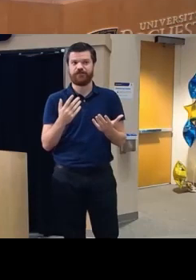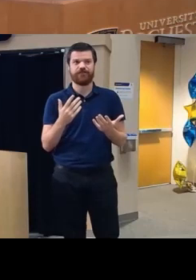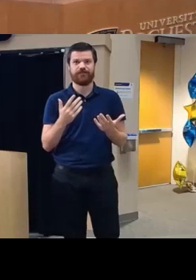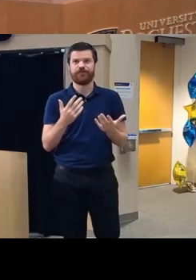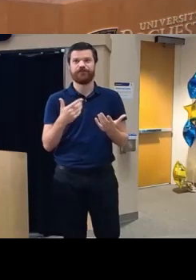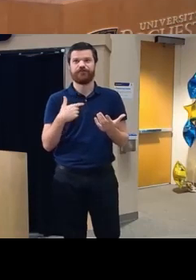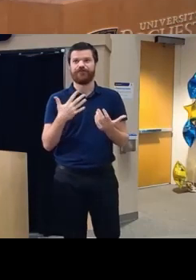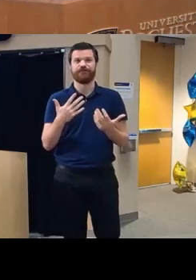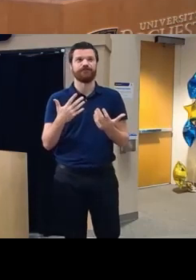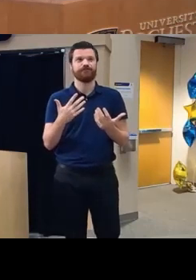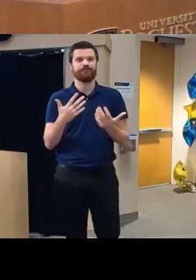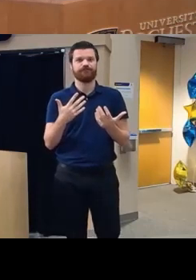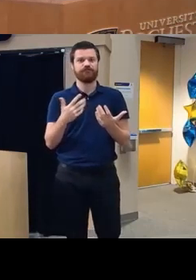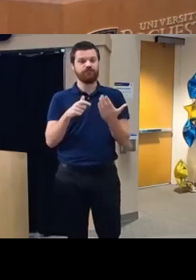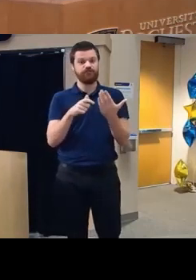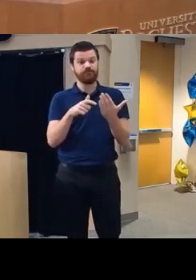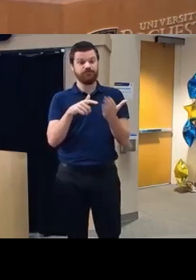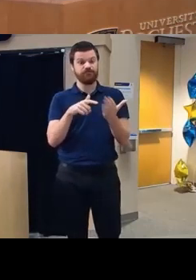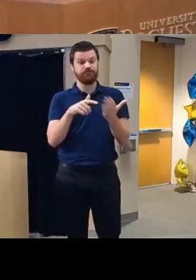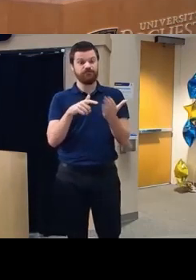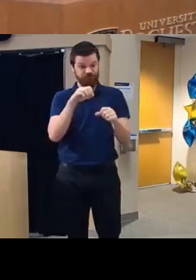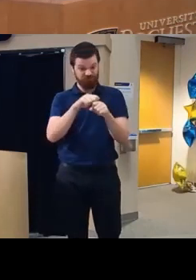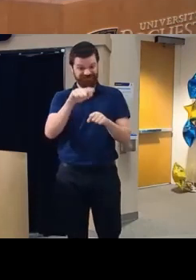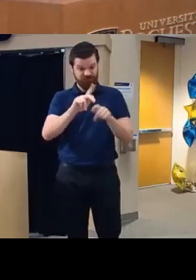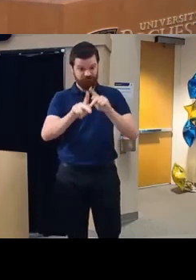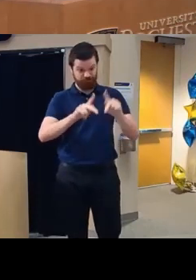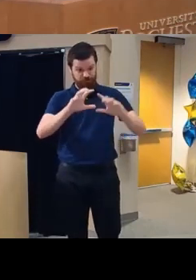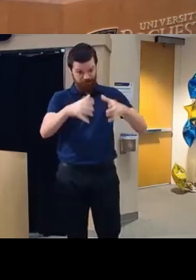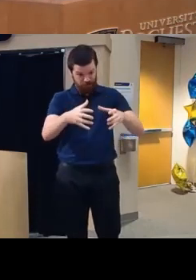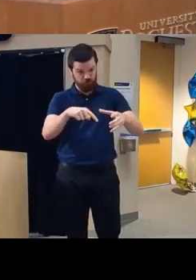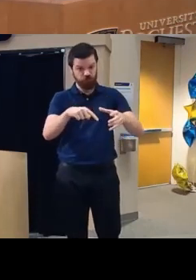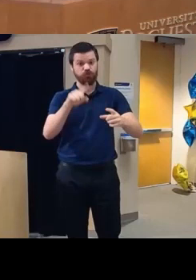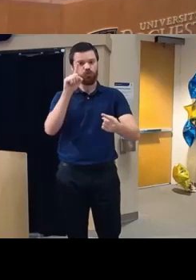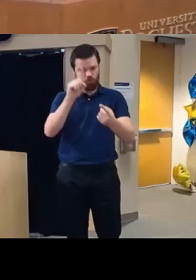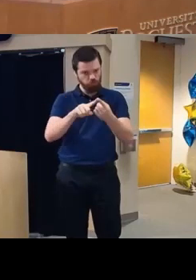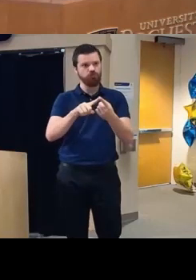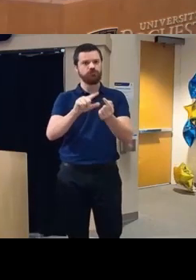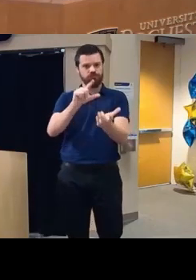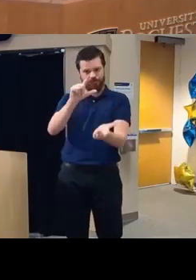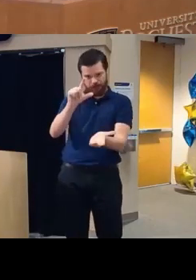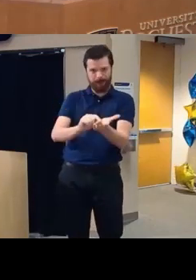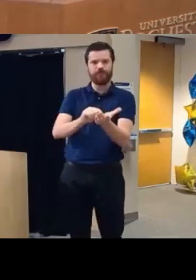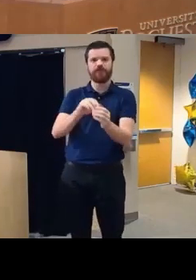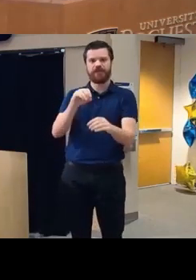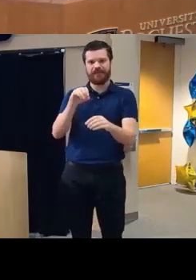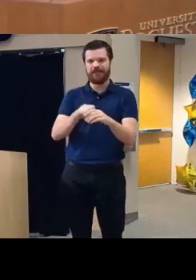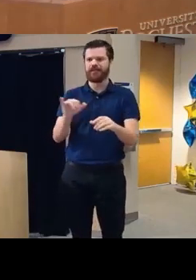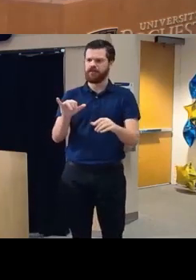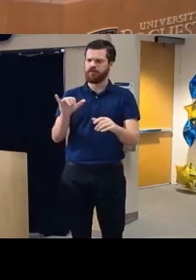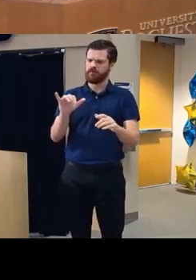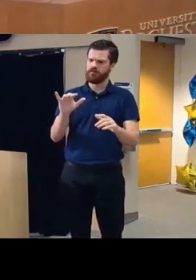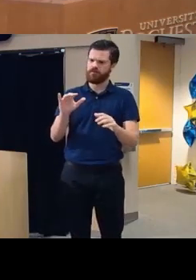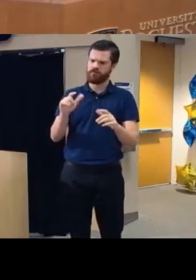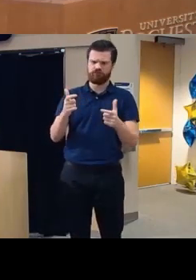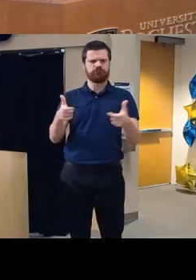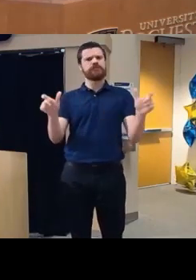hard for studies in this population to be able to be published in those kinds